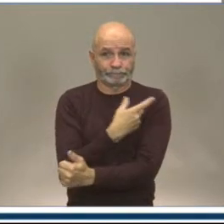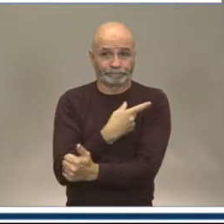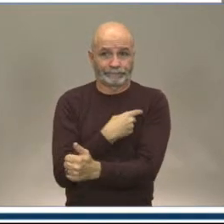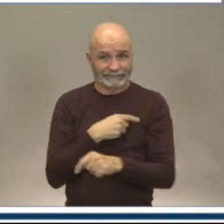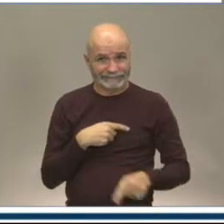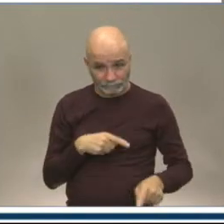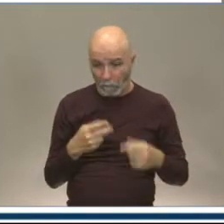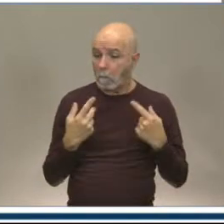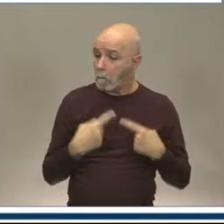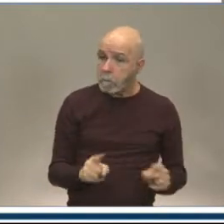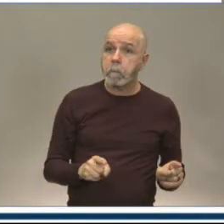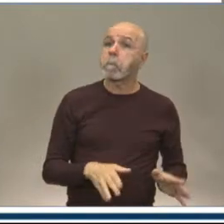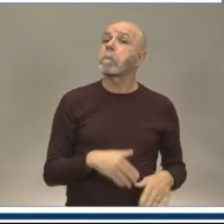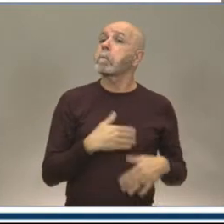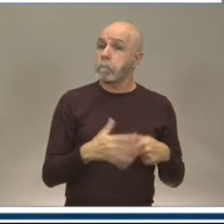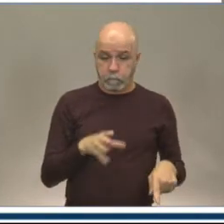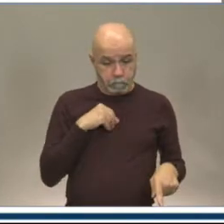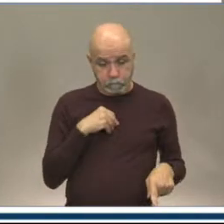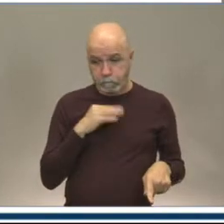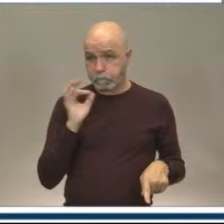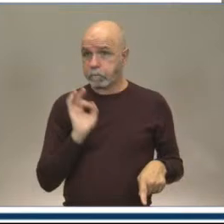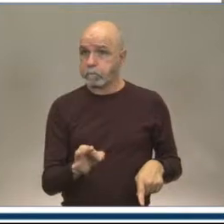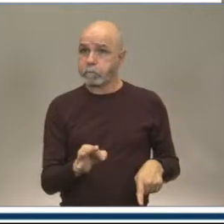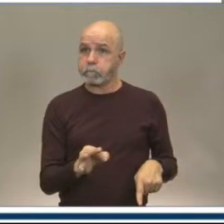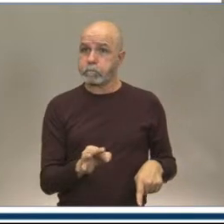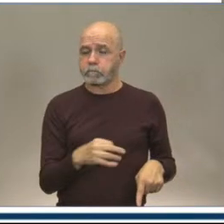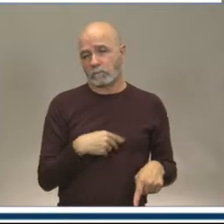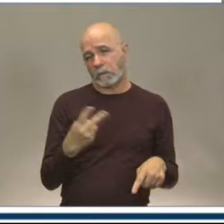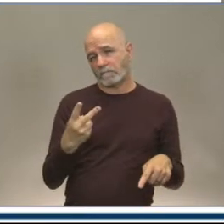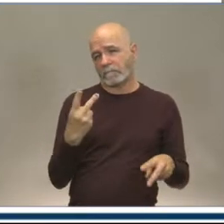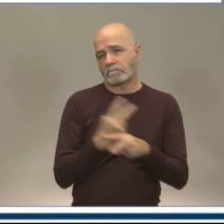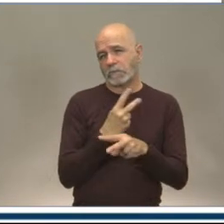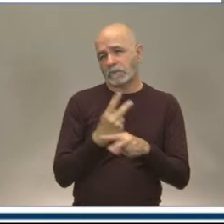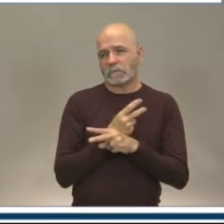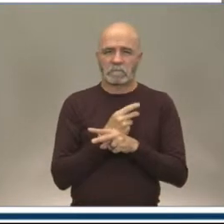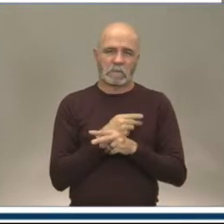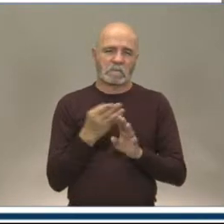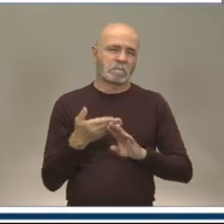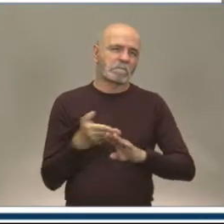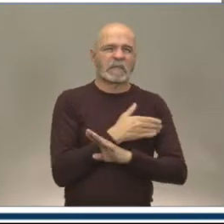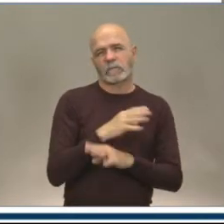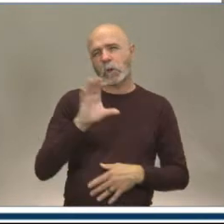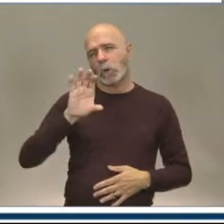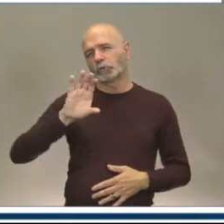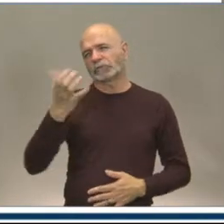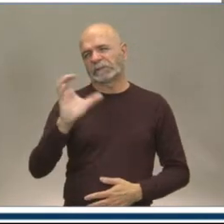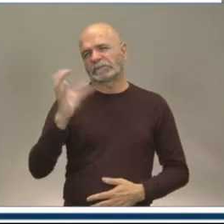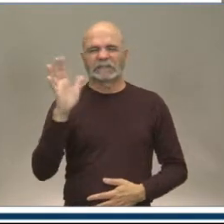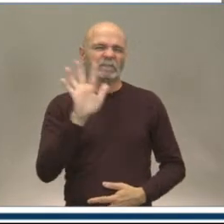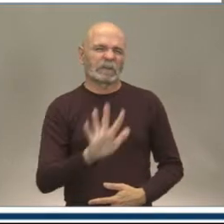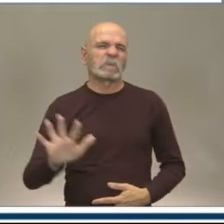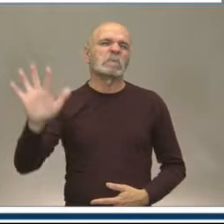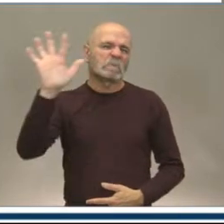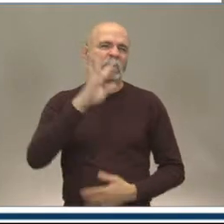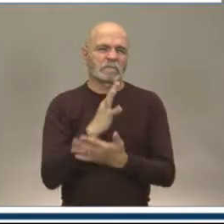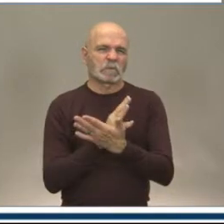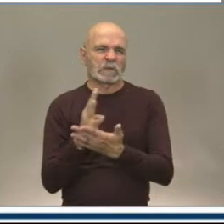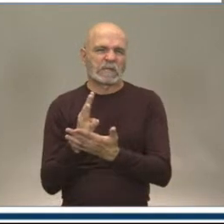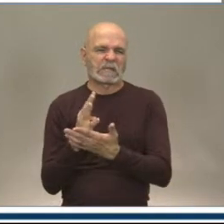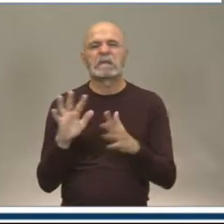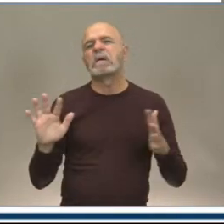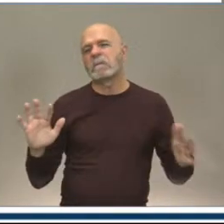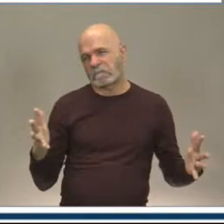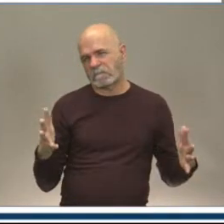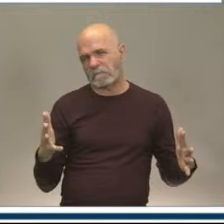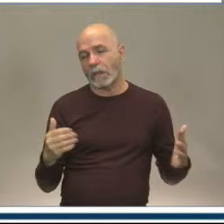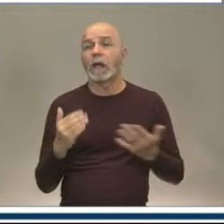forward, get a high vaccine coverage rates before we get to Christmas. We know that people will be less likely to come